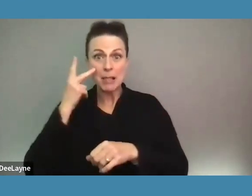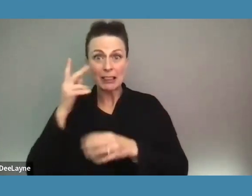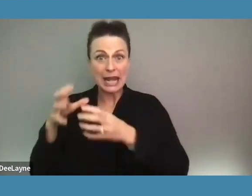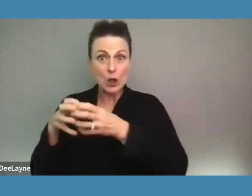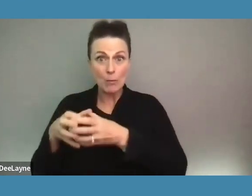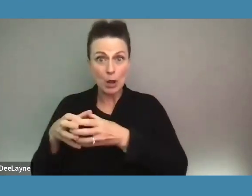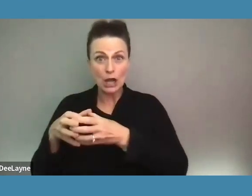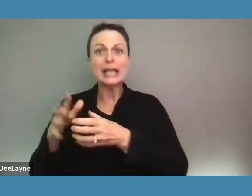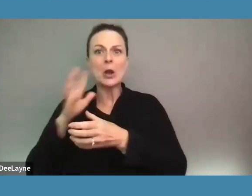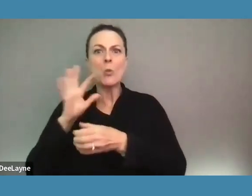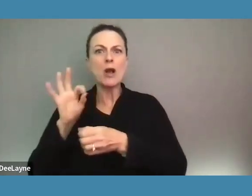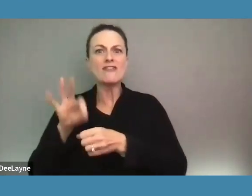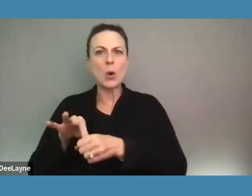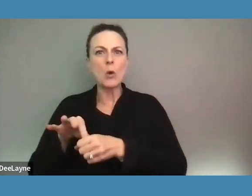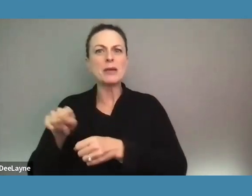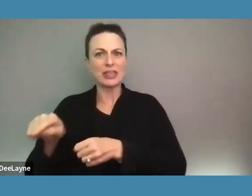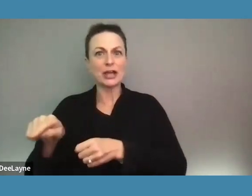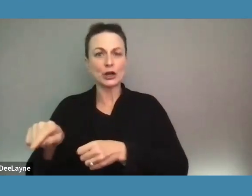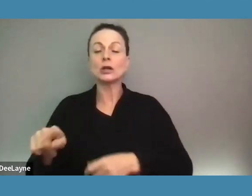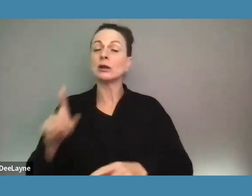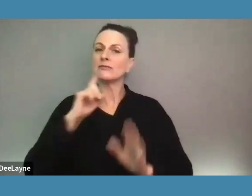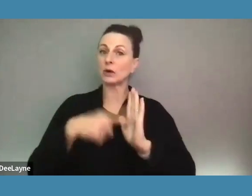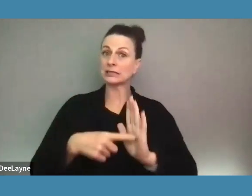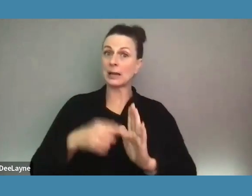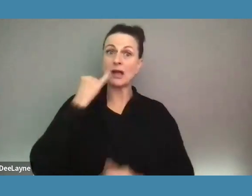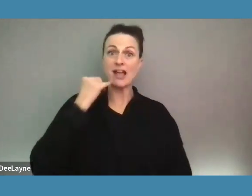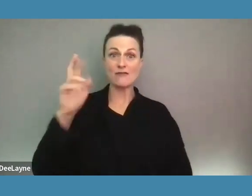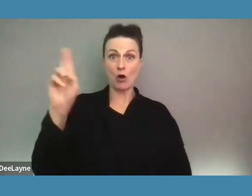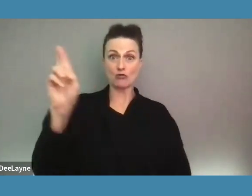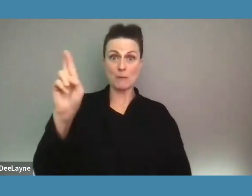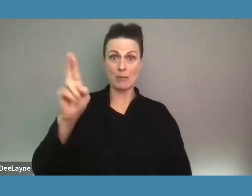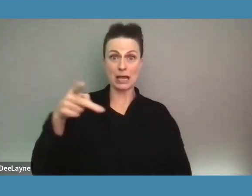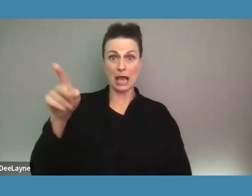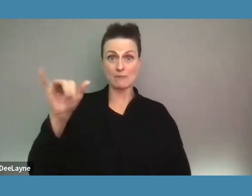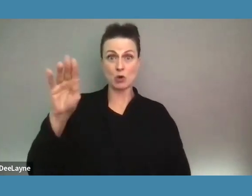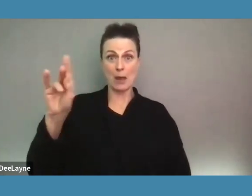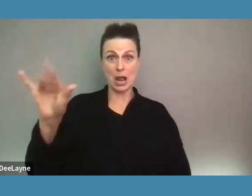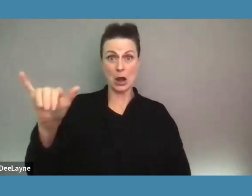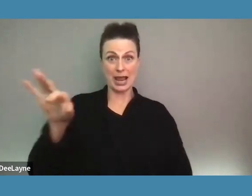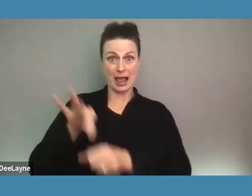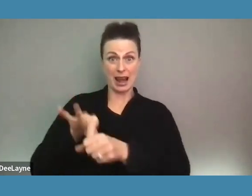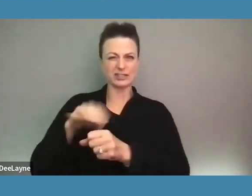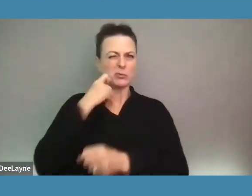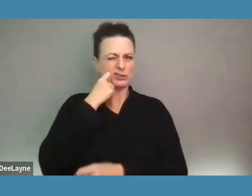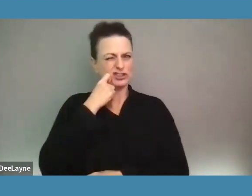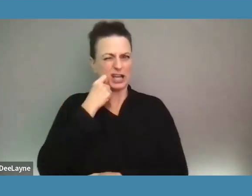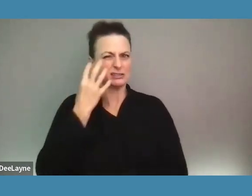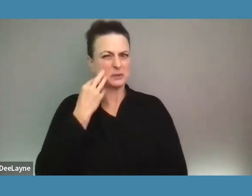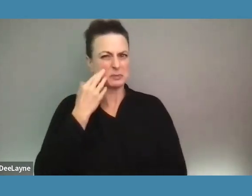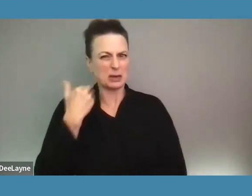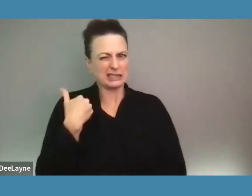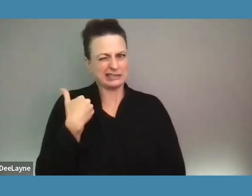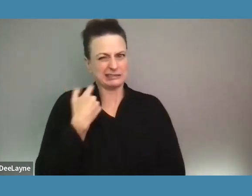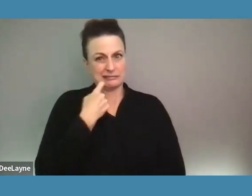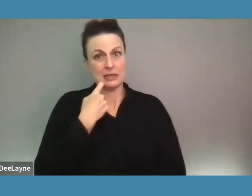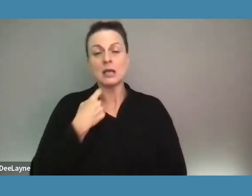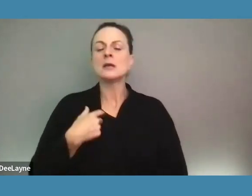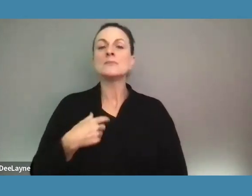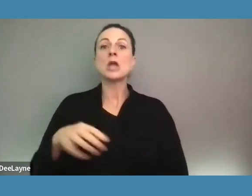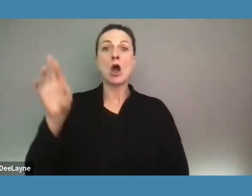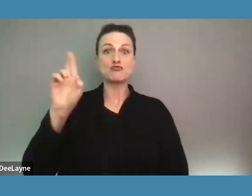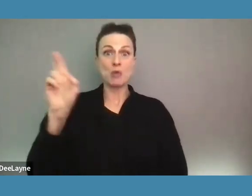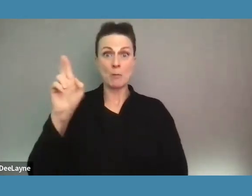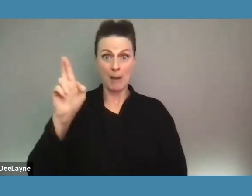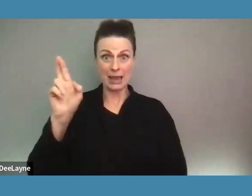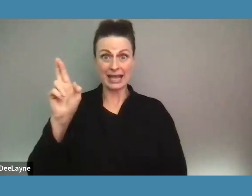will be there. For example, in a Republican primary, something like we just had, Republican SOE staff members